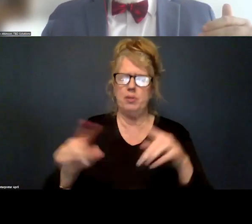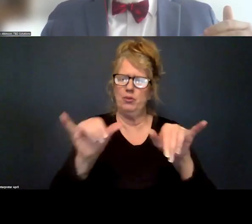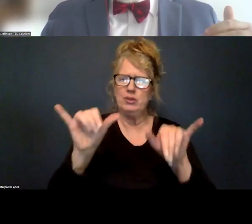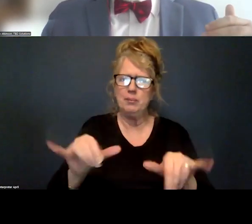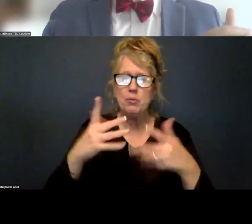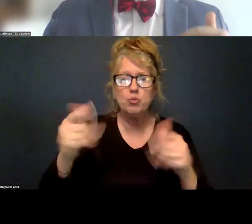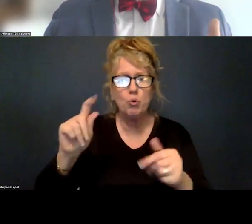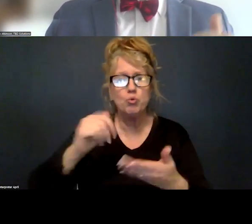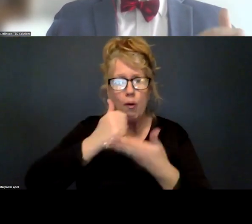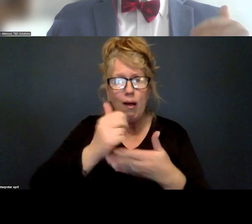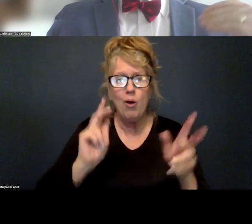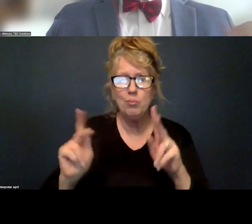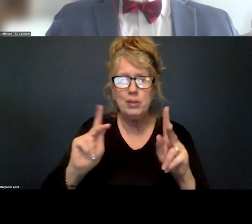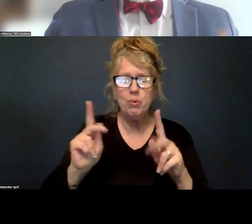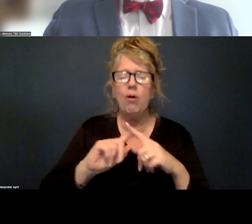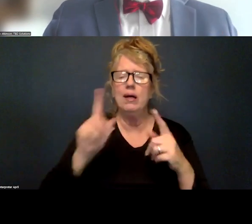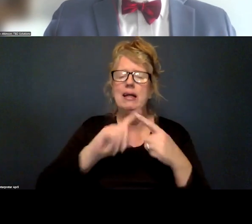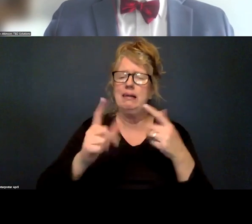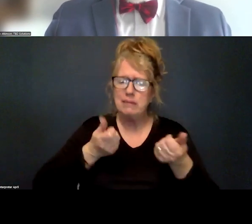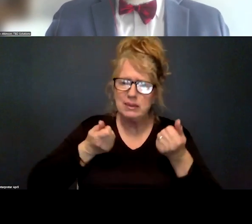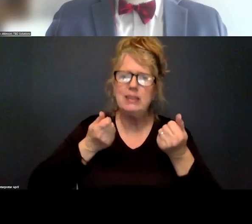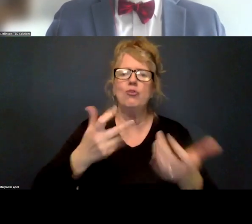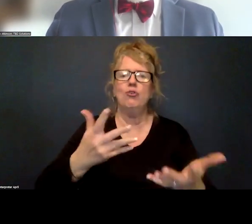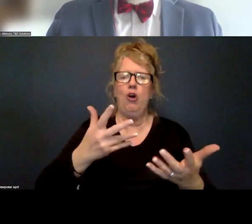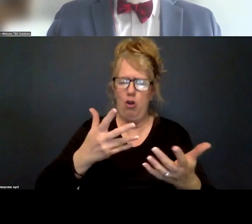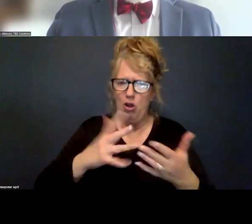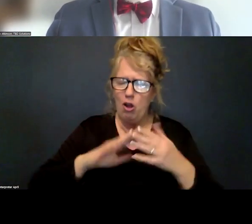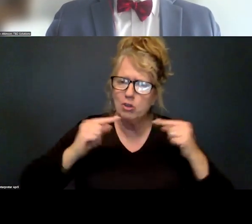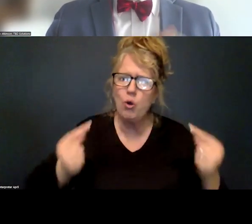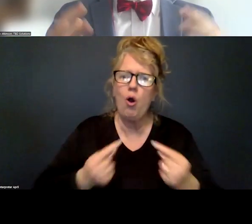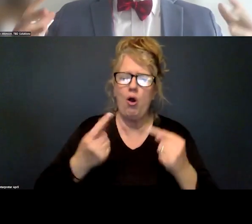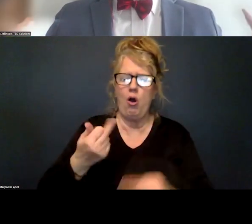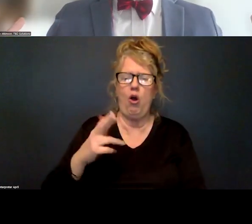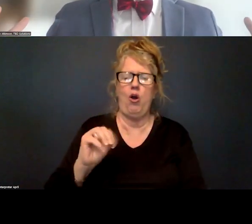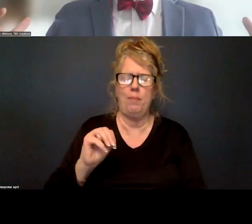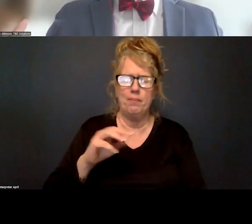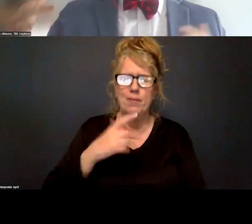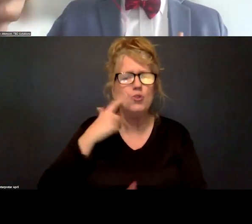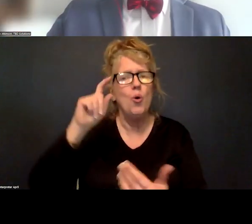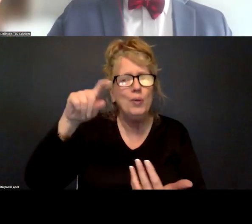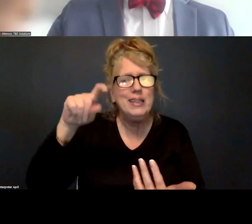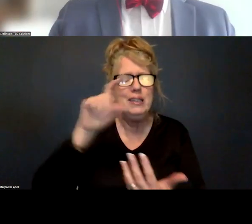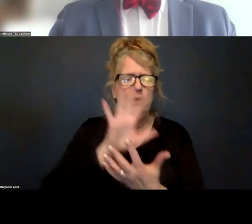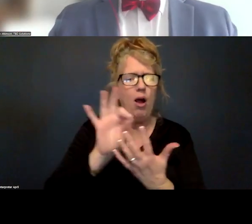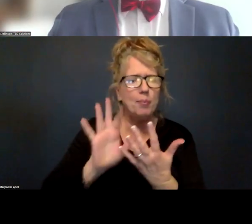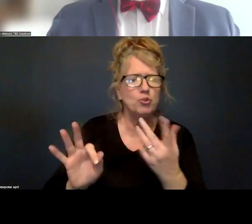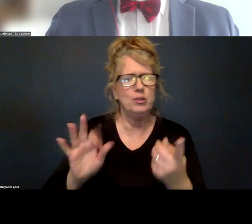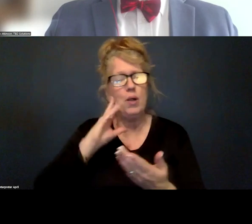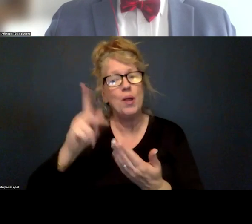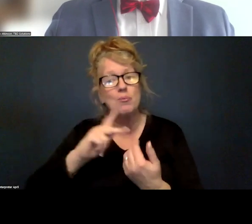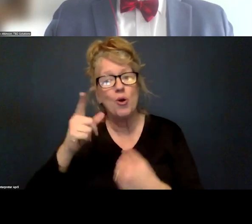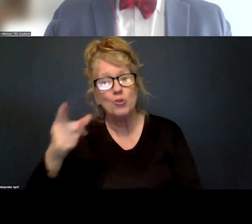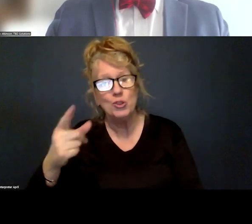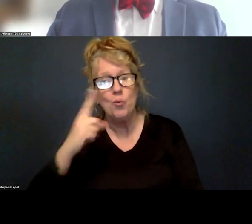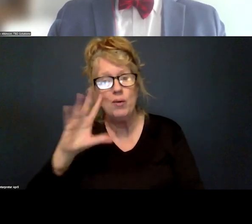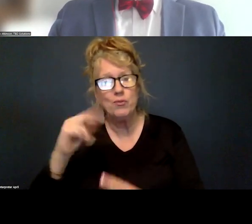help people can sometimes cause a substantial amount of harm to them. So we need these options. We need programs like the ones Margie's talking